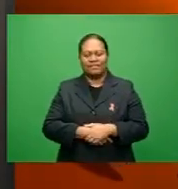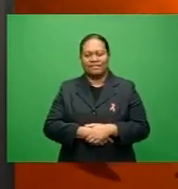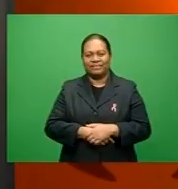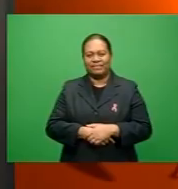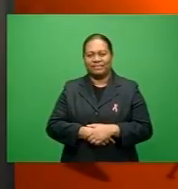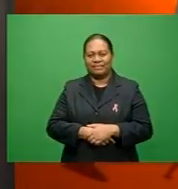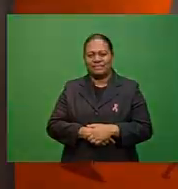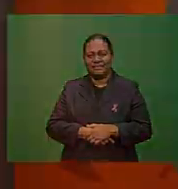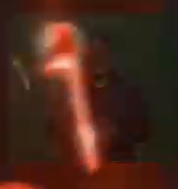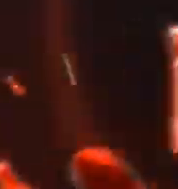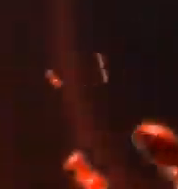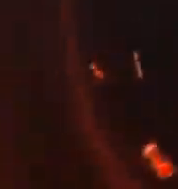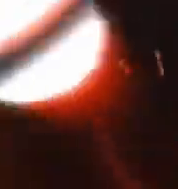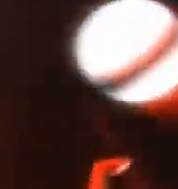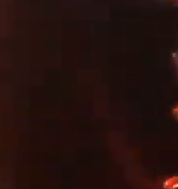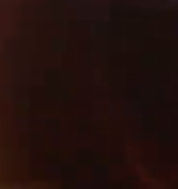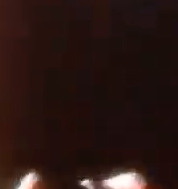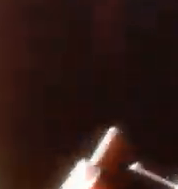break.